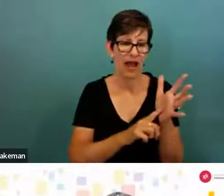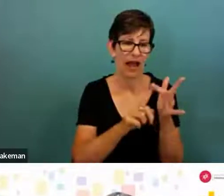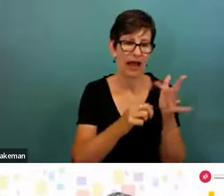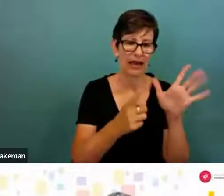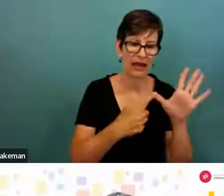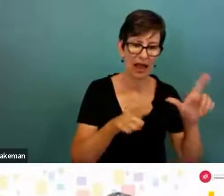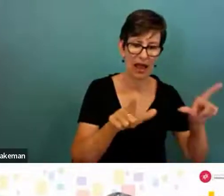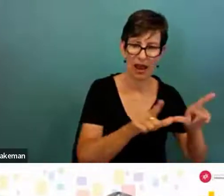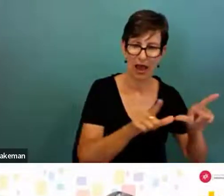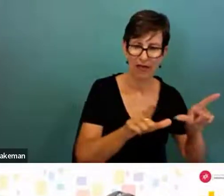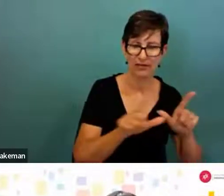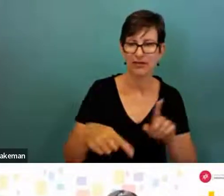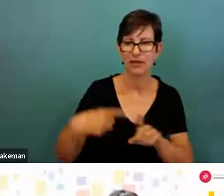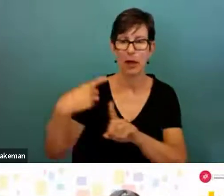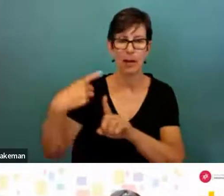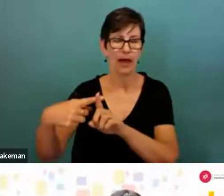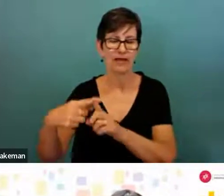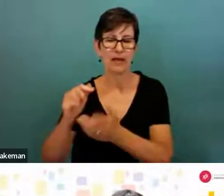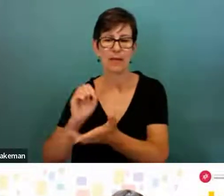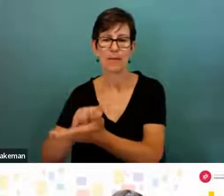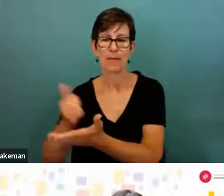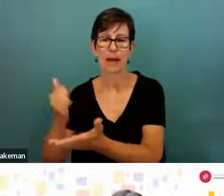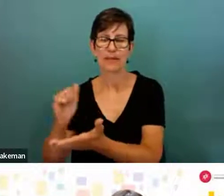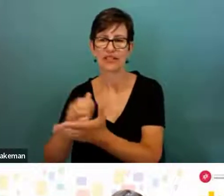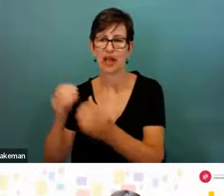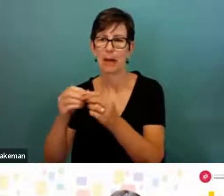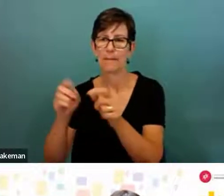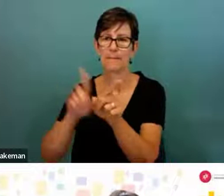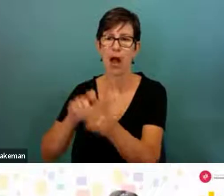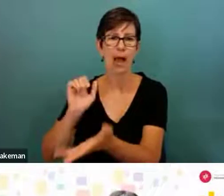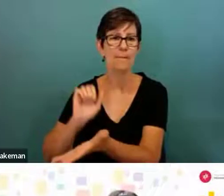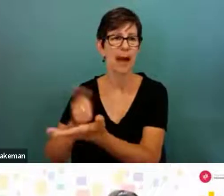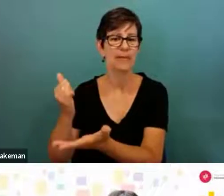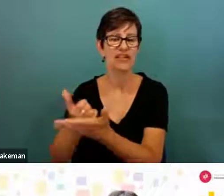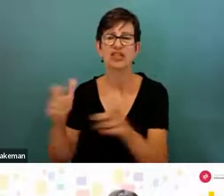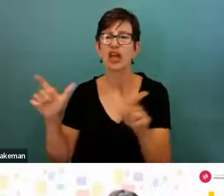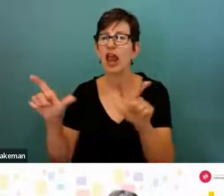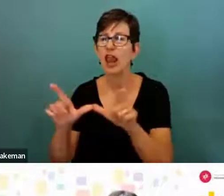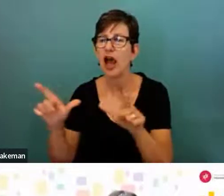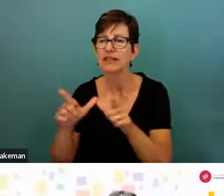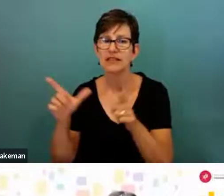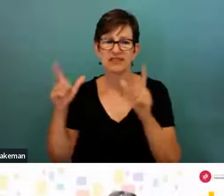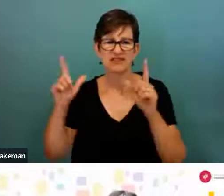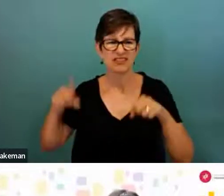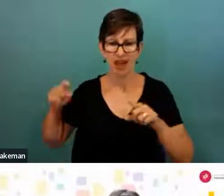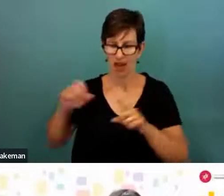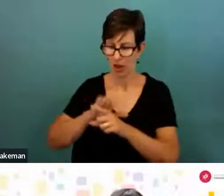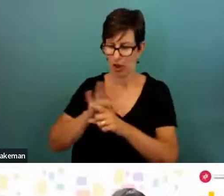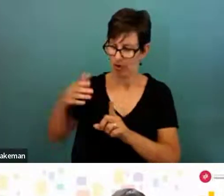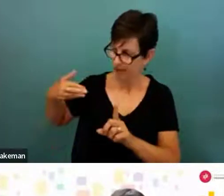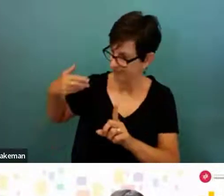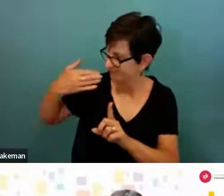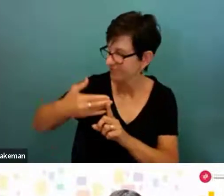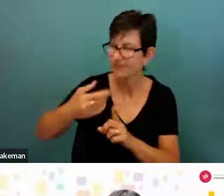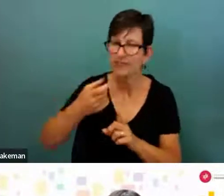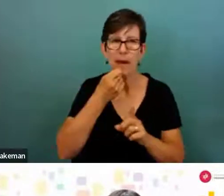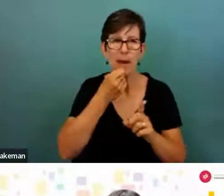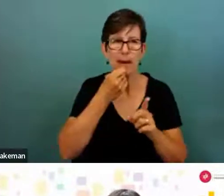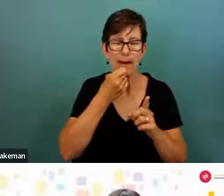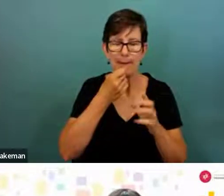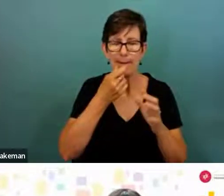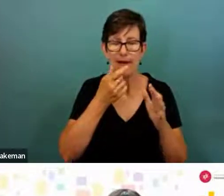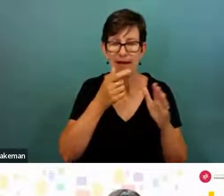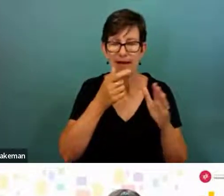and the publisher by publisher licenses from the beginning of COVID. So, yeah, that's probably